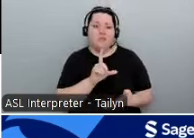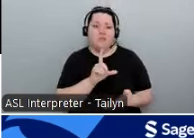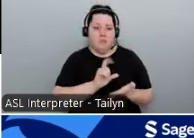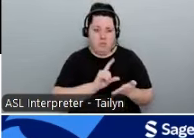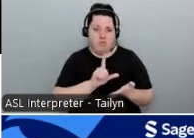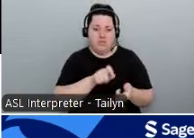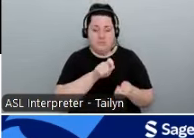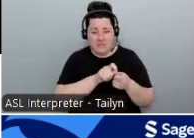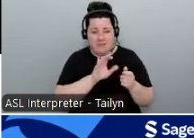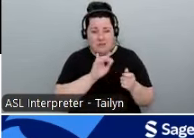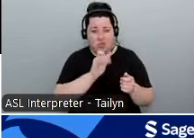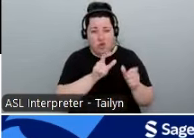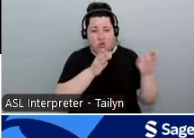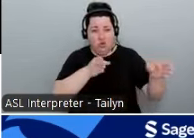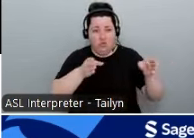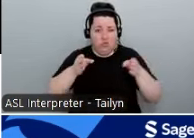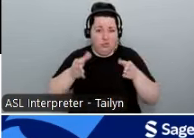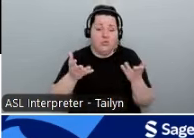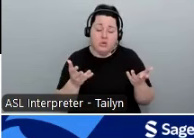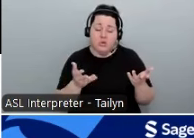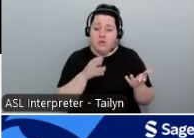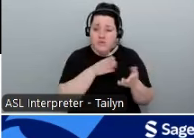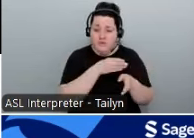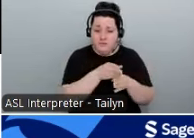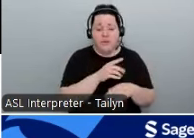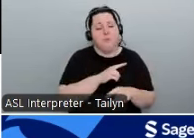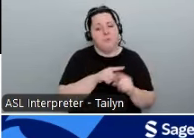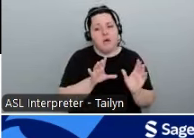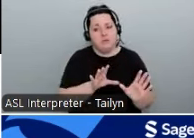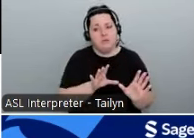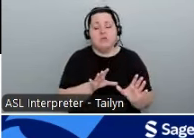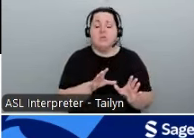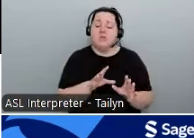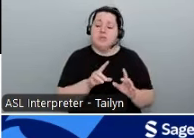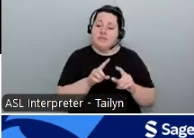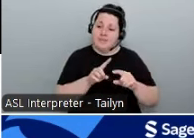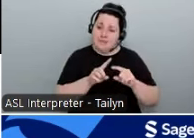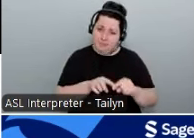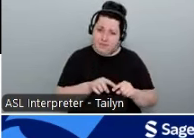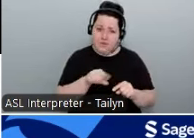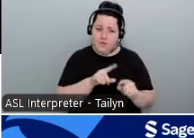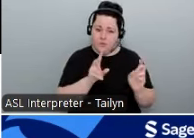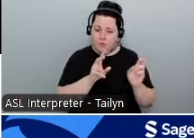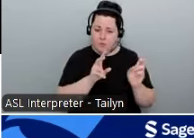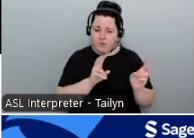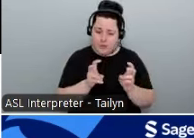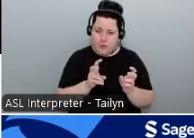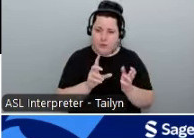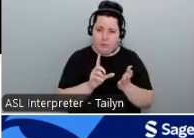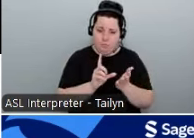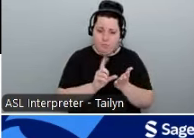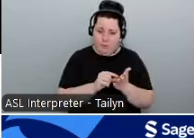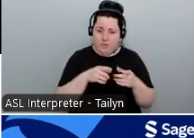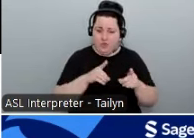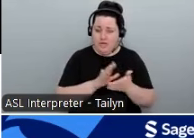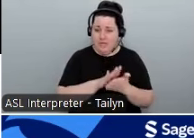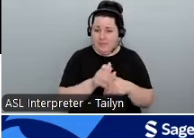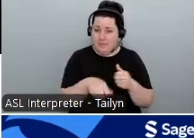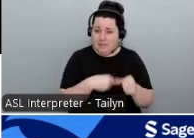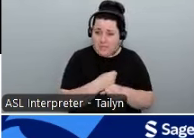of journals within their respective fields. However, depending on the issues published within an academic year and the acceptance